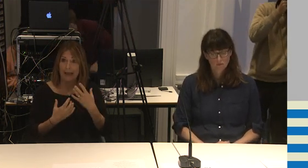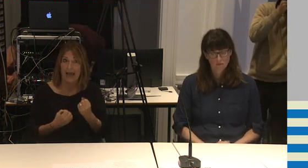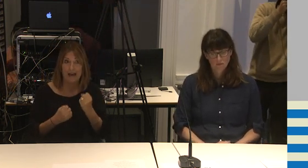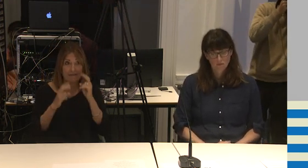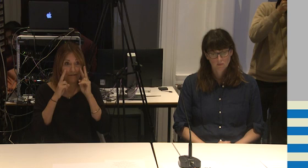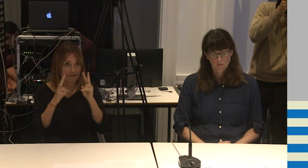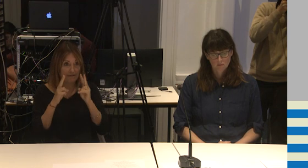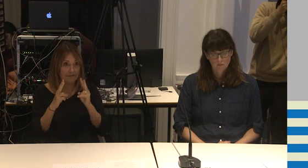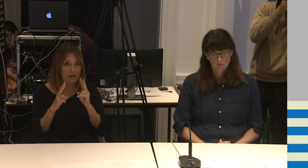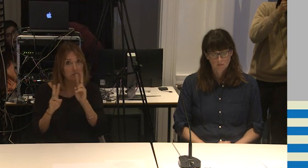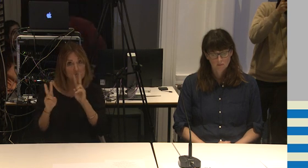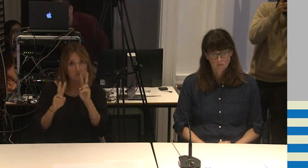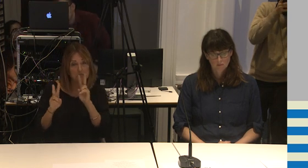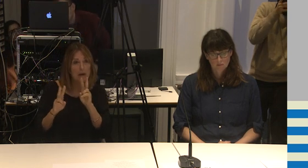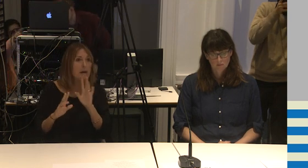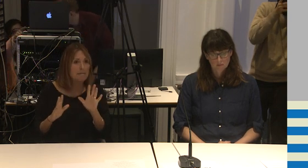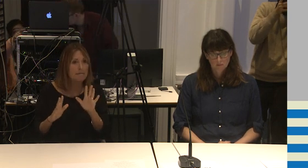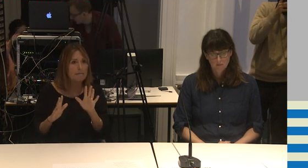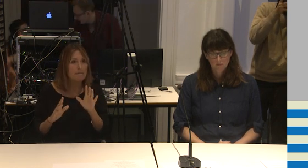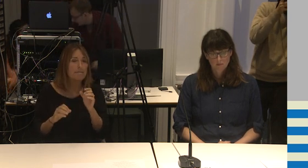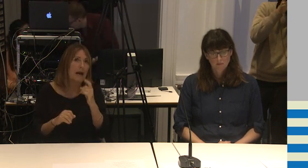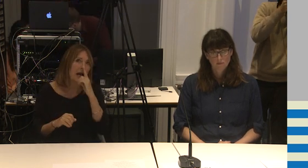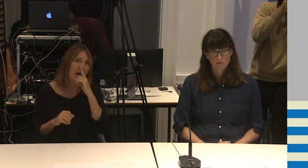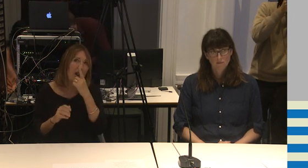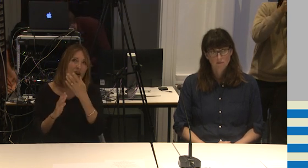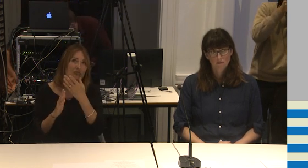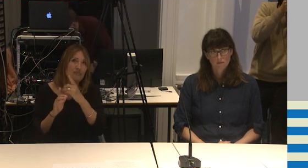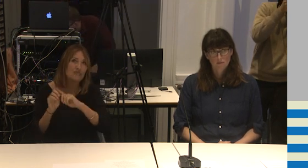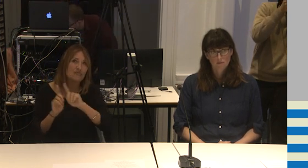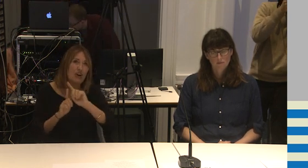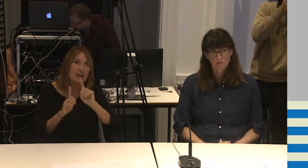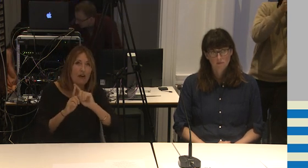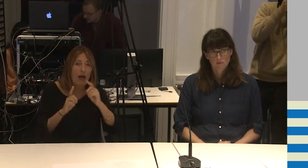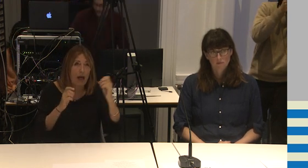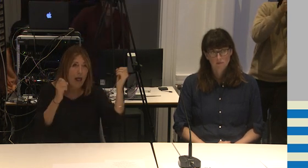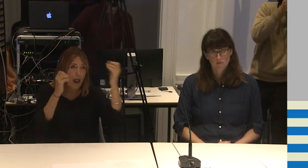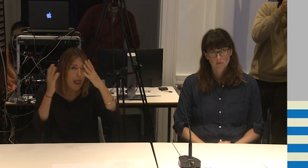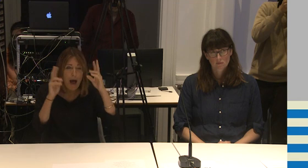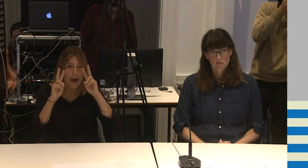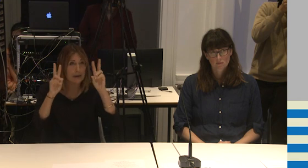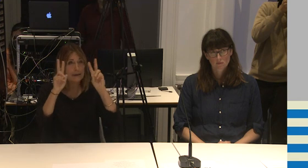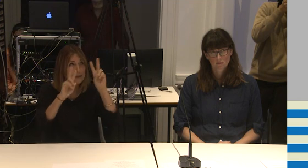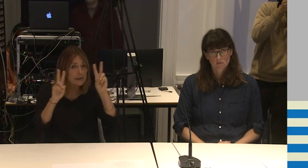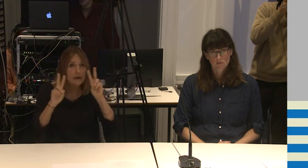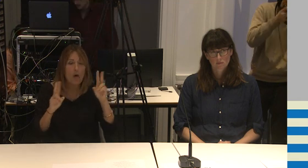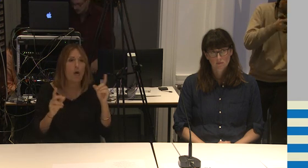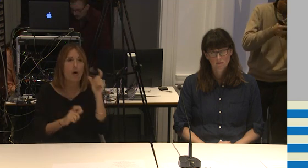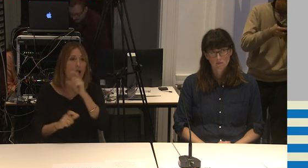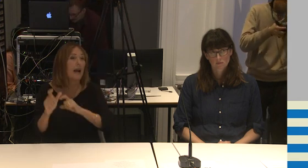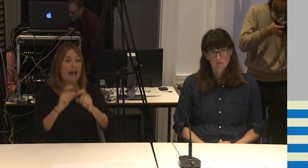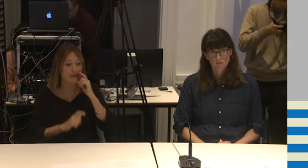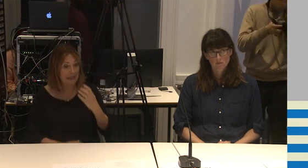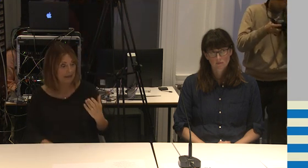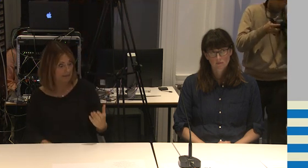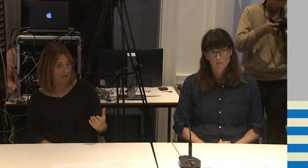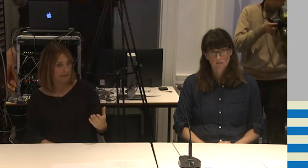I have some usable vision, but it can range from anything from just like light perception to color. So if you see me looking at my phone, it's